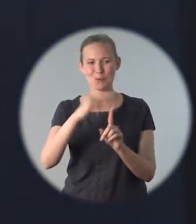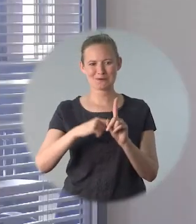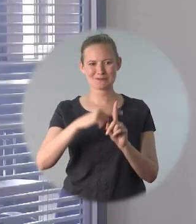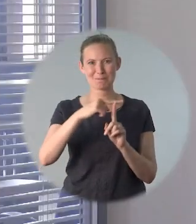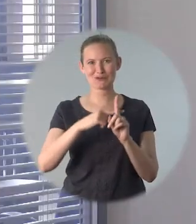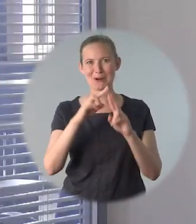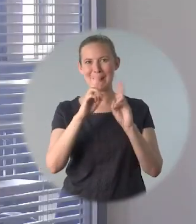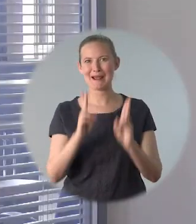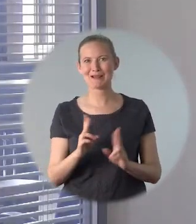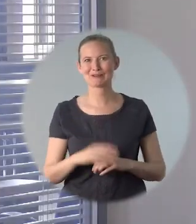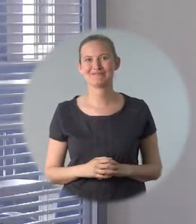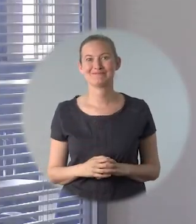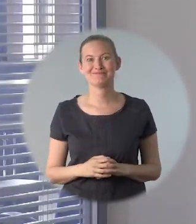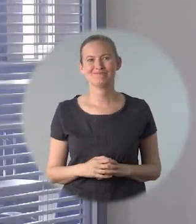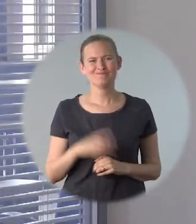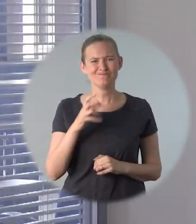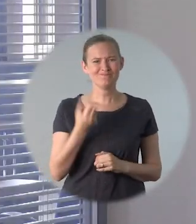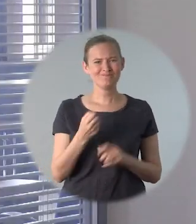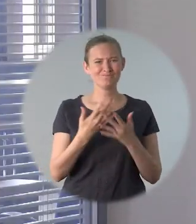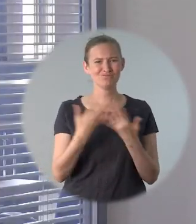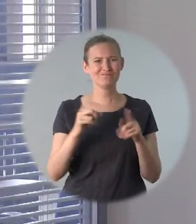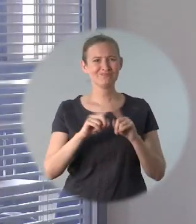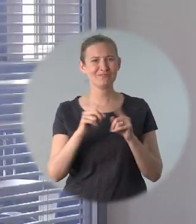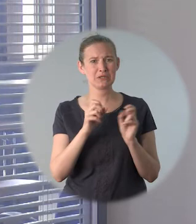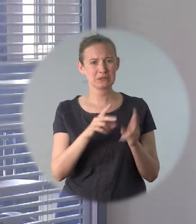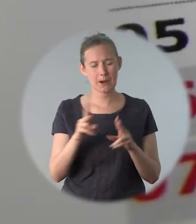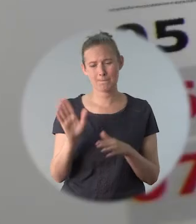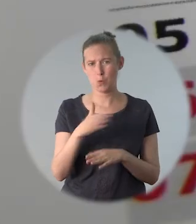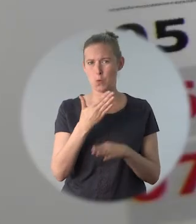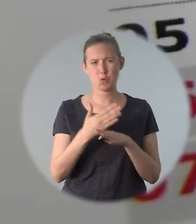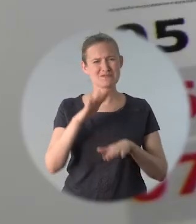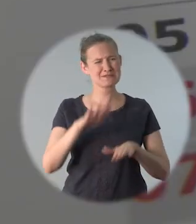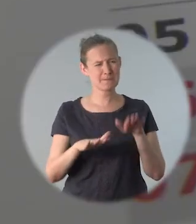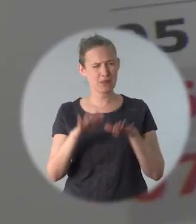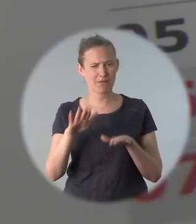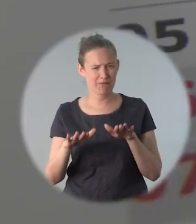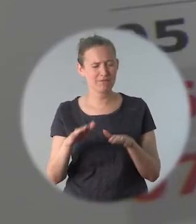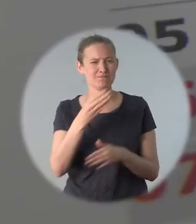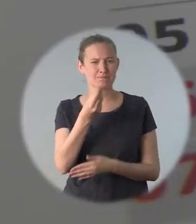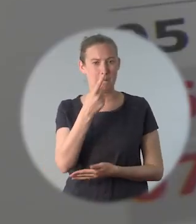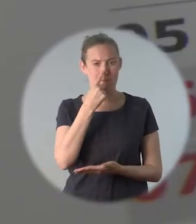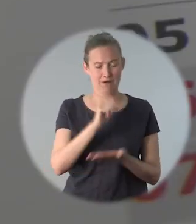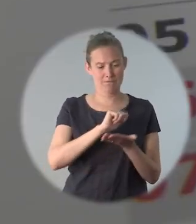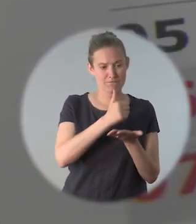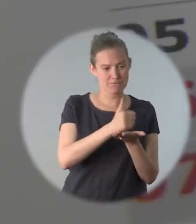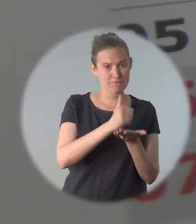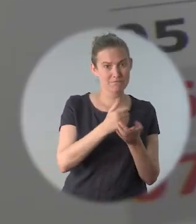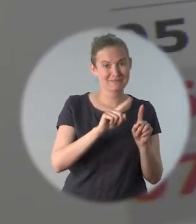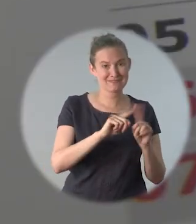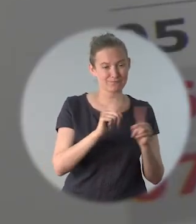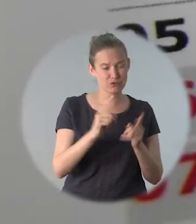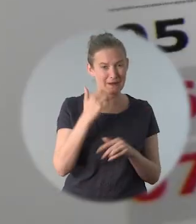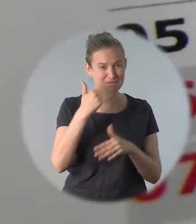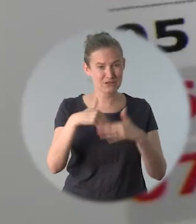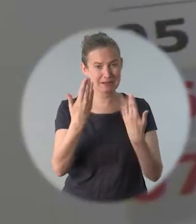gets. There's lots of different types of these but they all work in similar ways. Some of them you can set differently for every single day of the week,